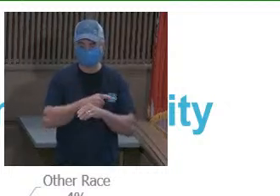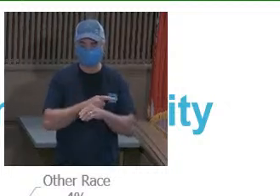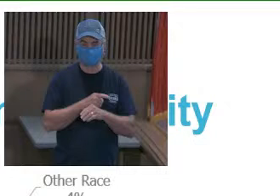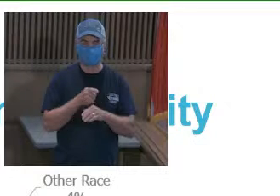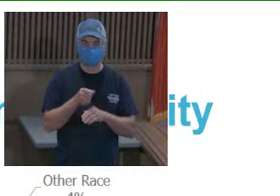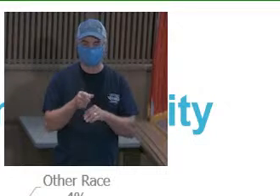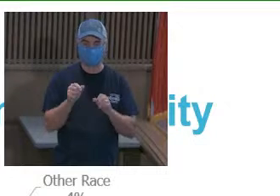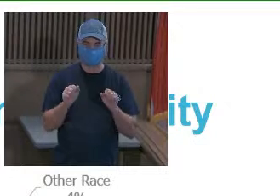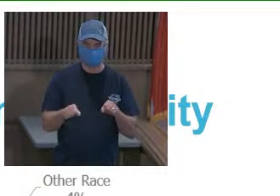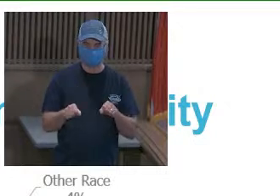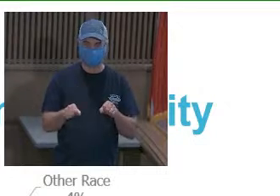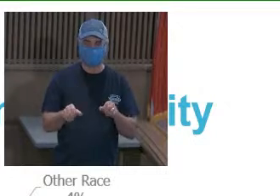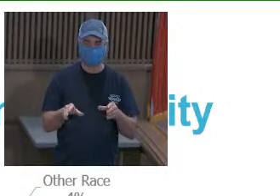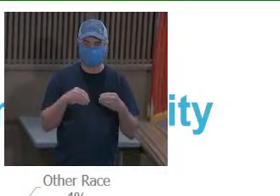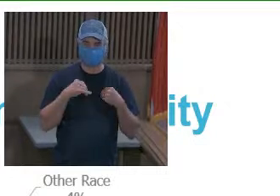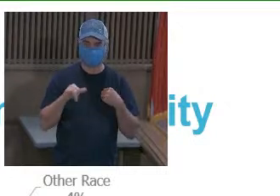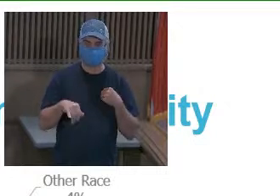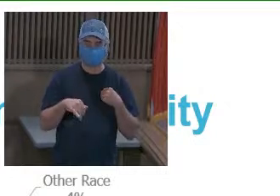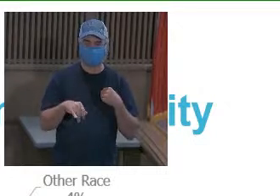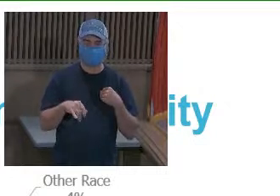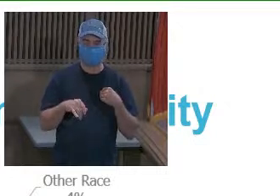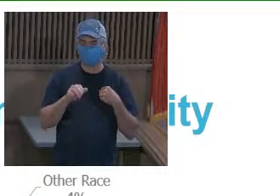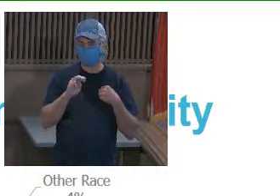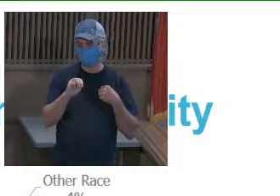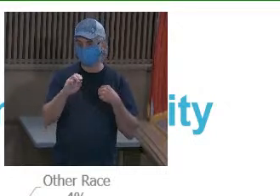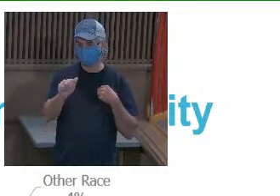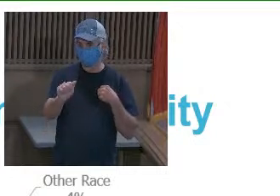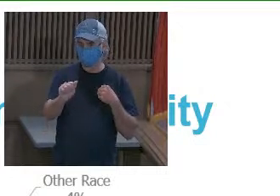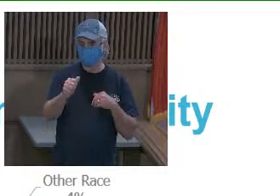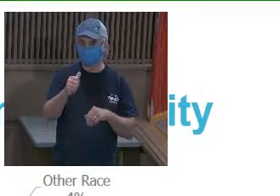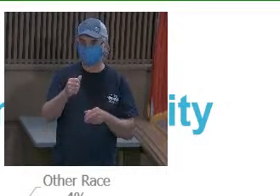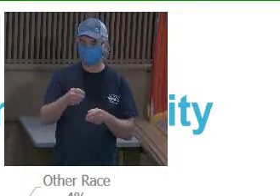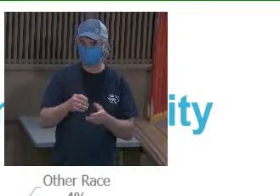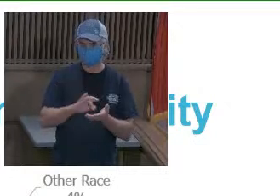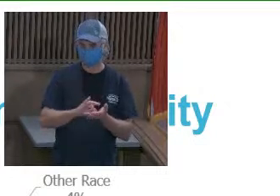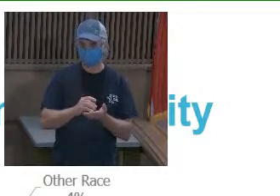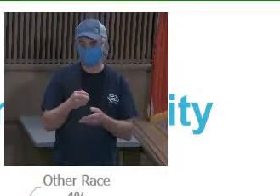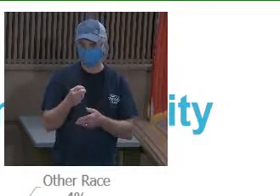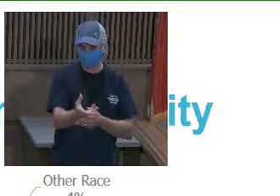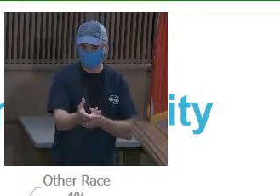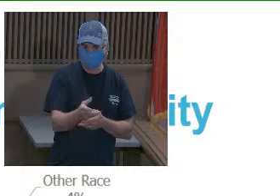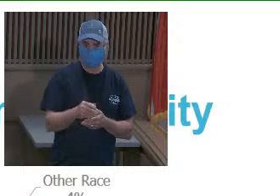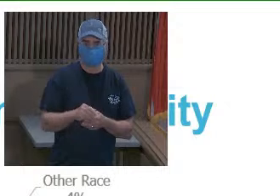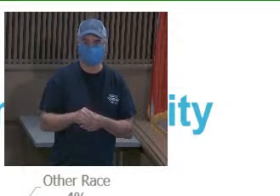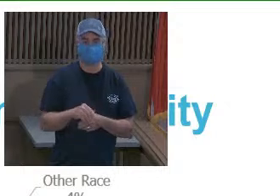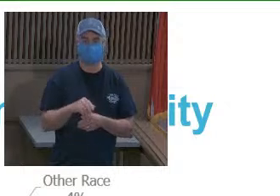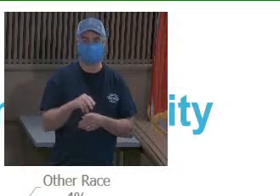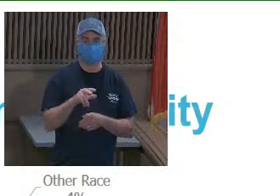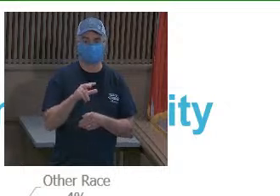you could receive these antibodies. So once again, call